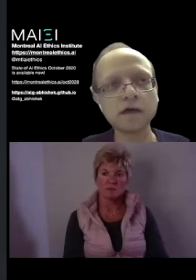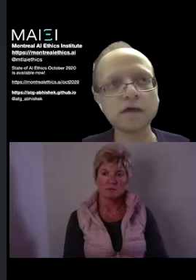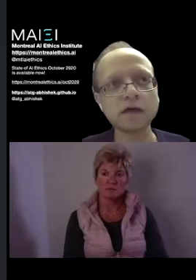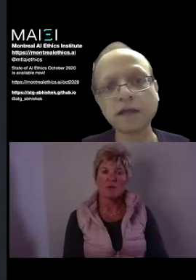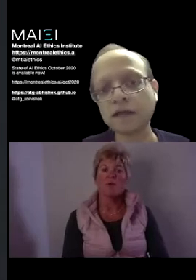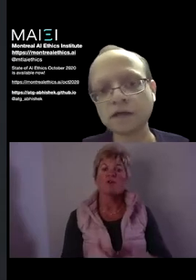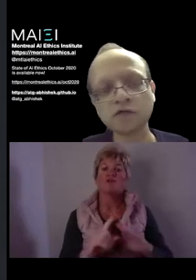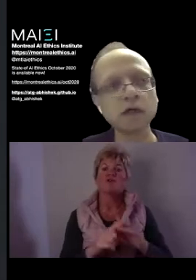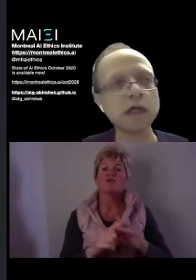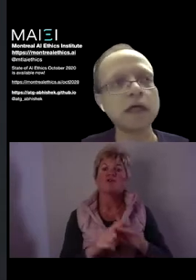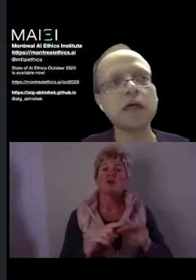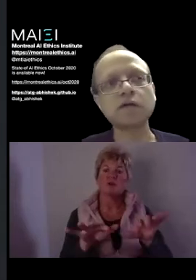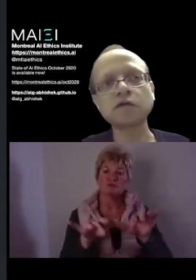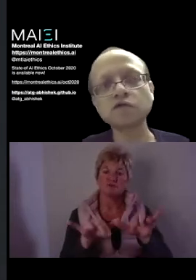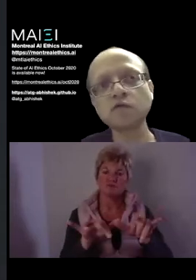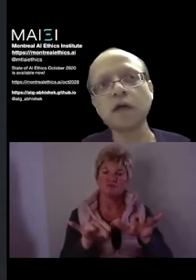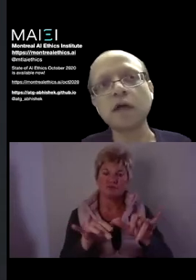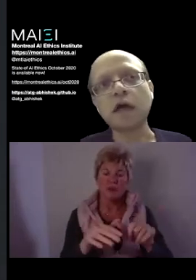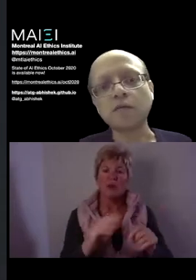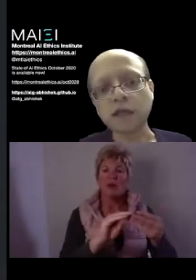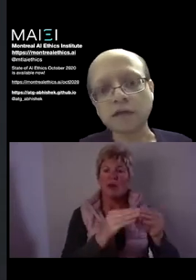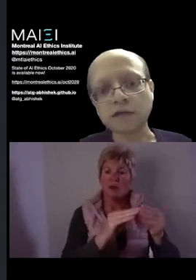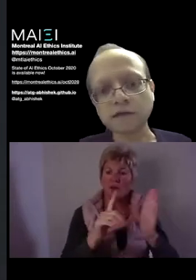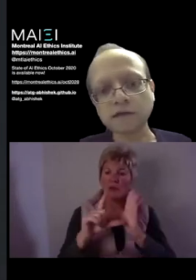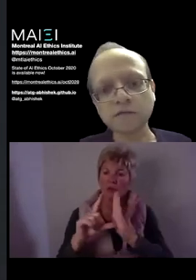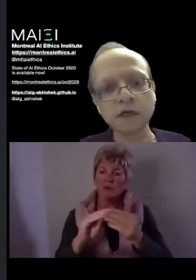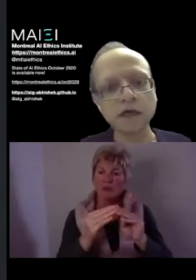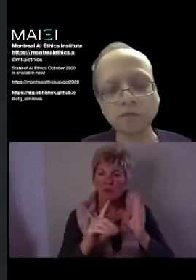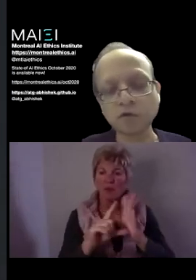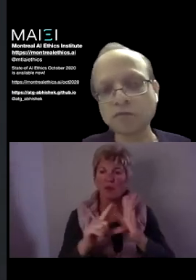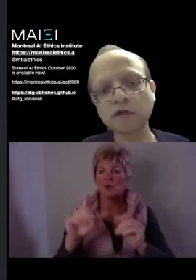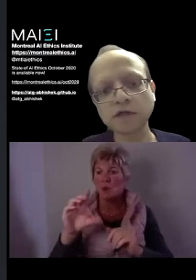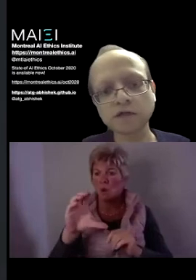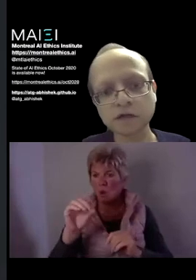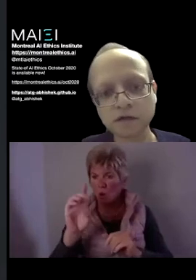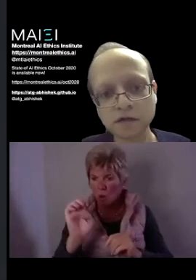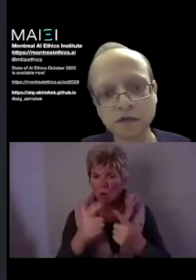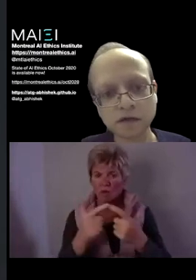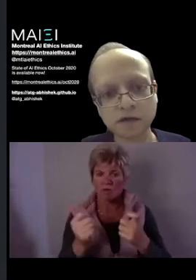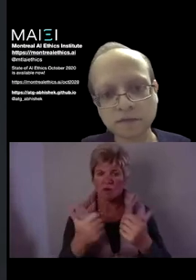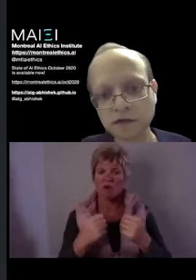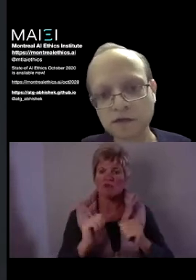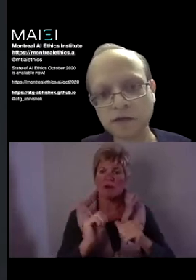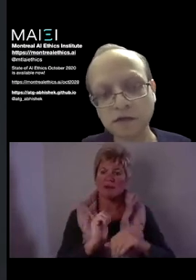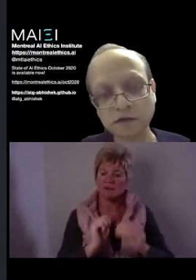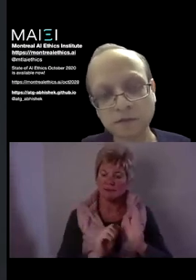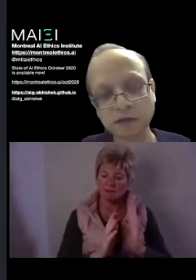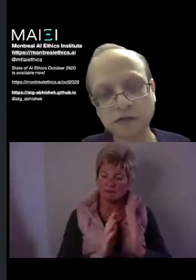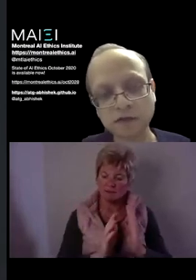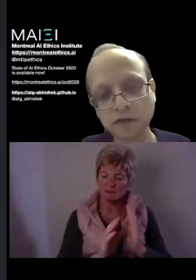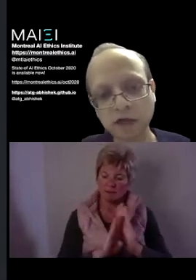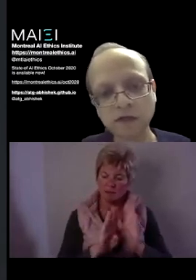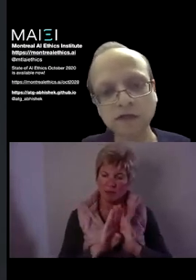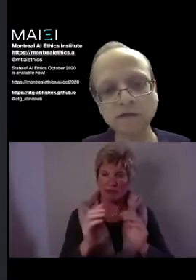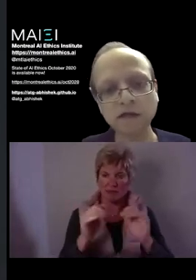algorithms and that code to build out that system. An important provocation here, something